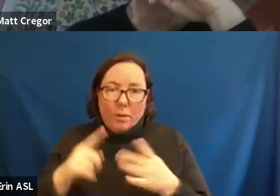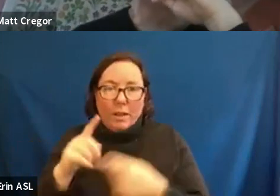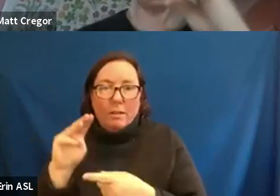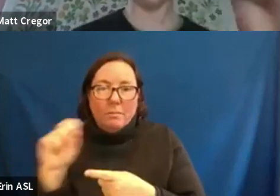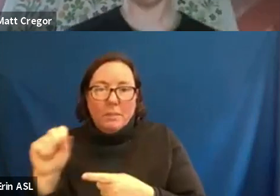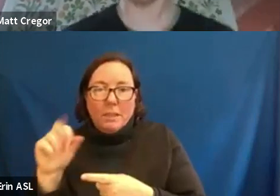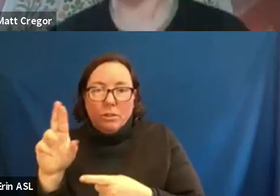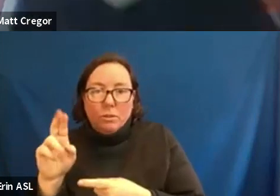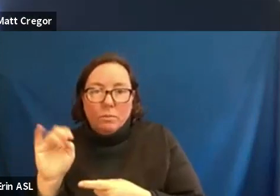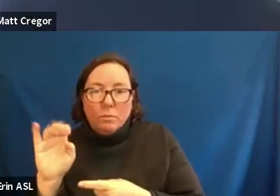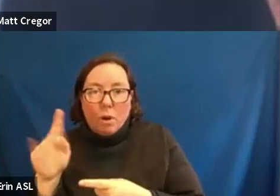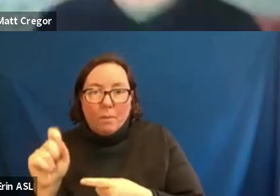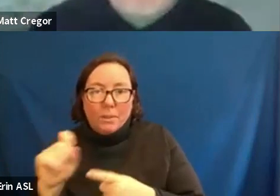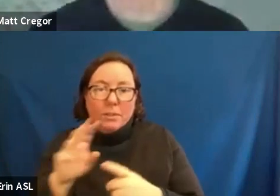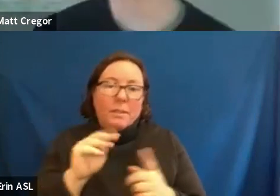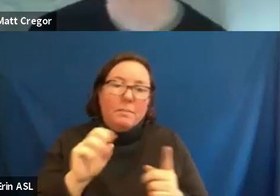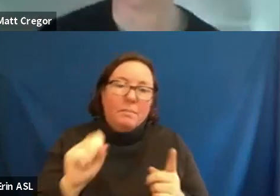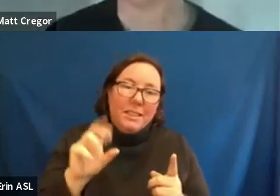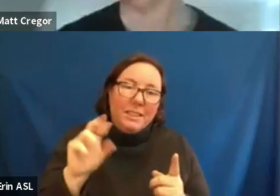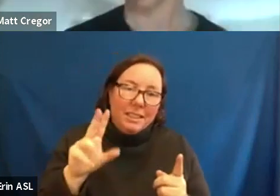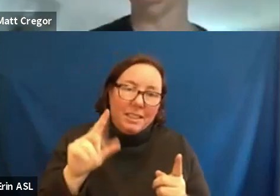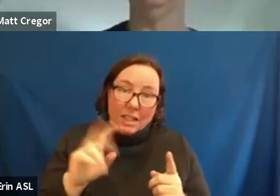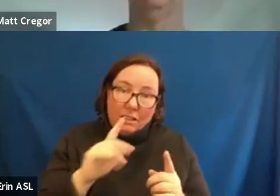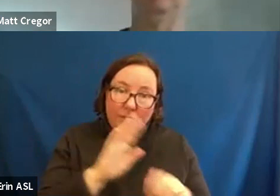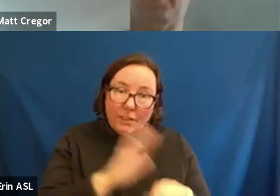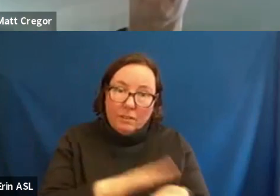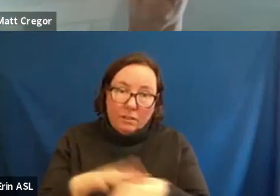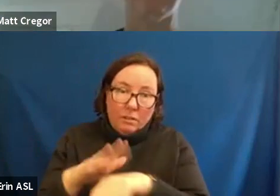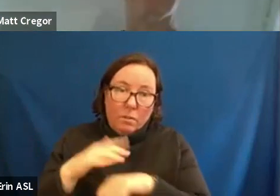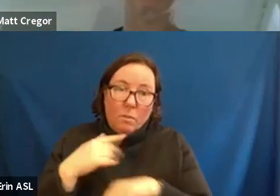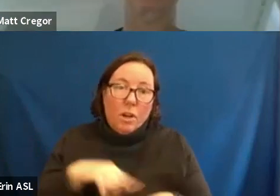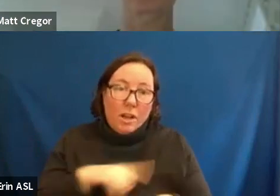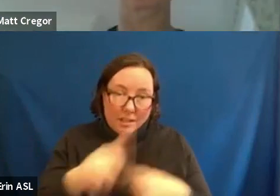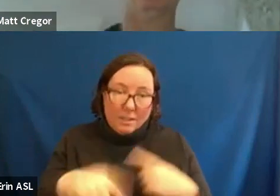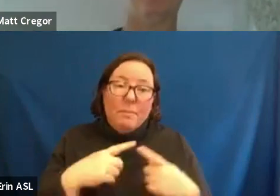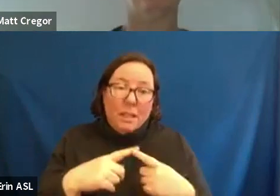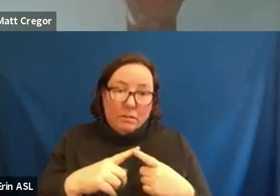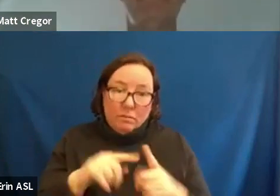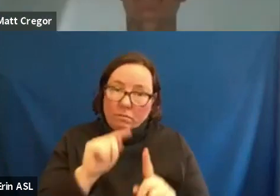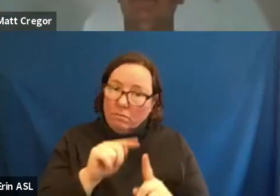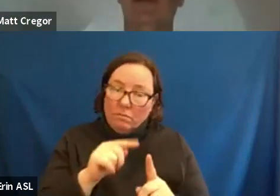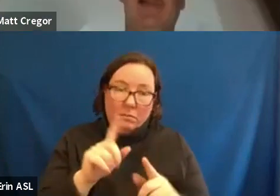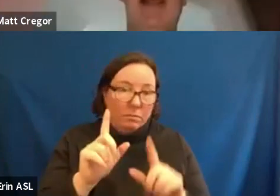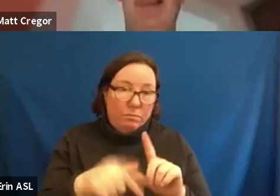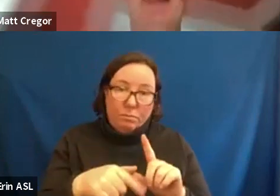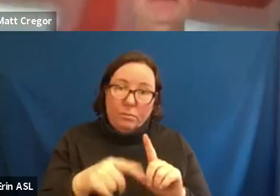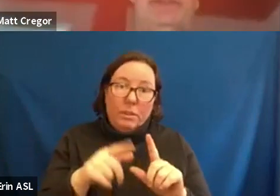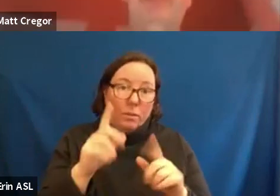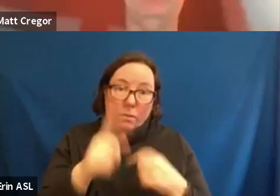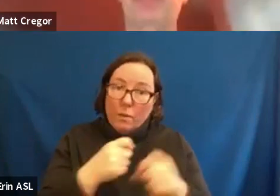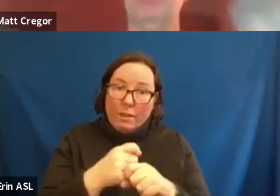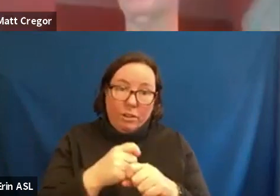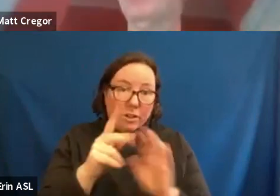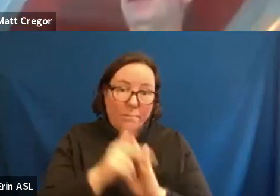and Ms. Sullivan have brought to everyone's attention. And that's why we have